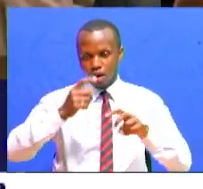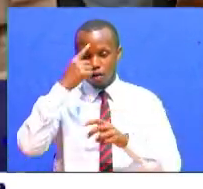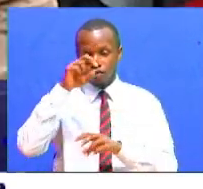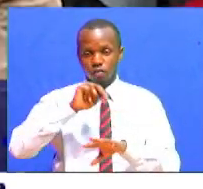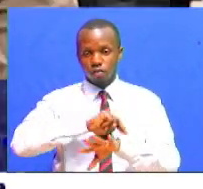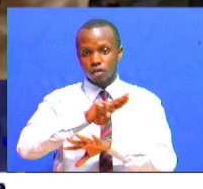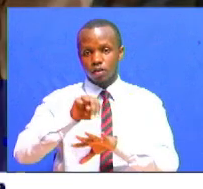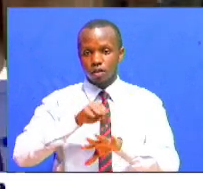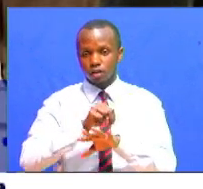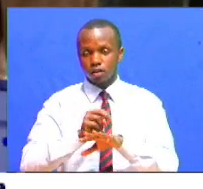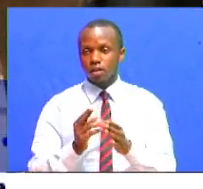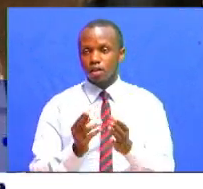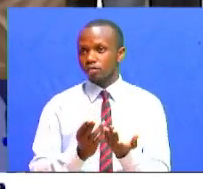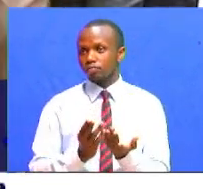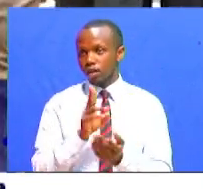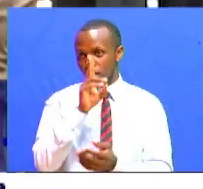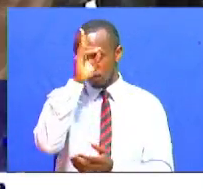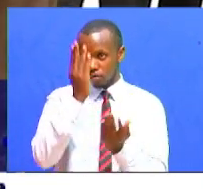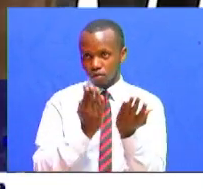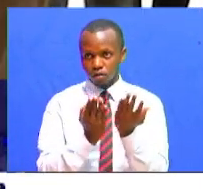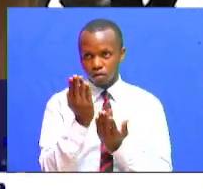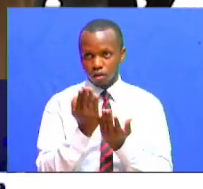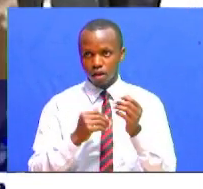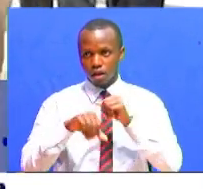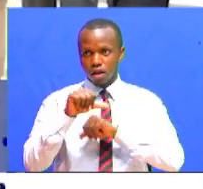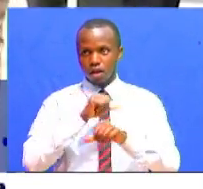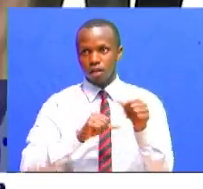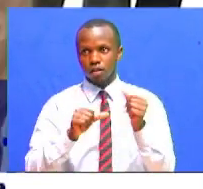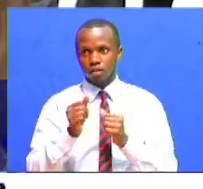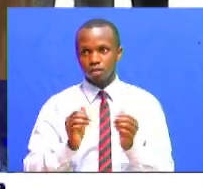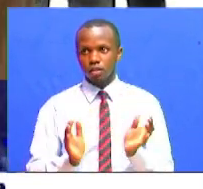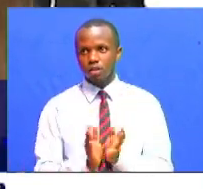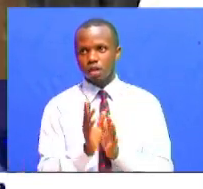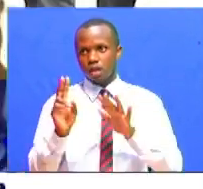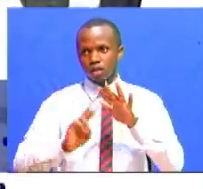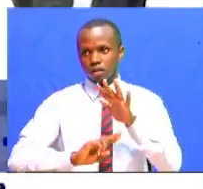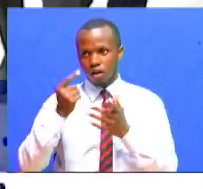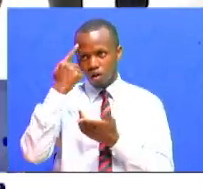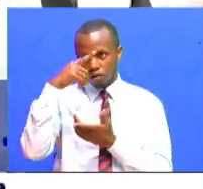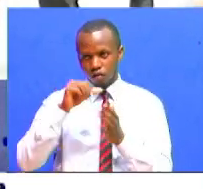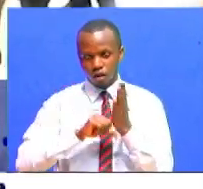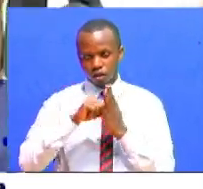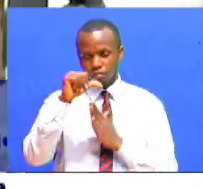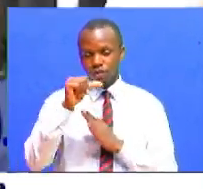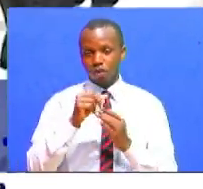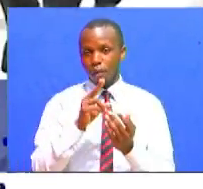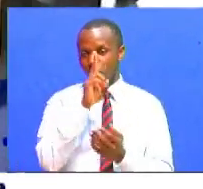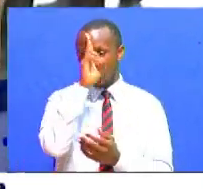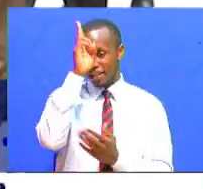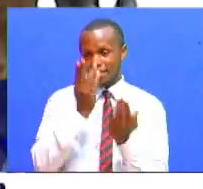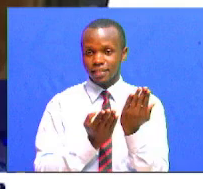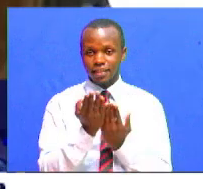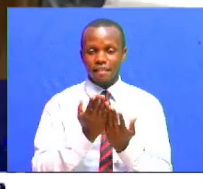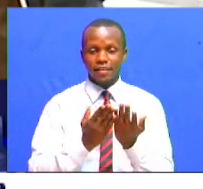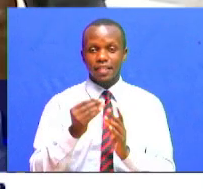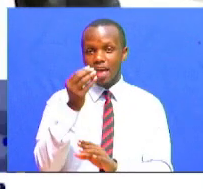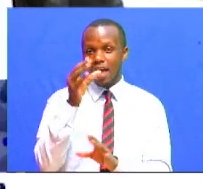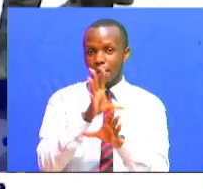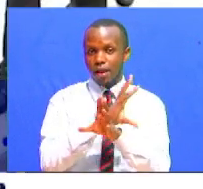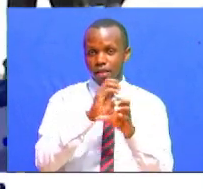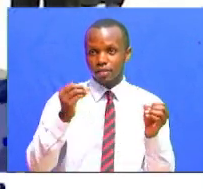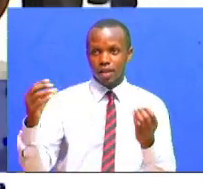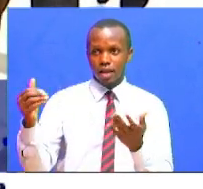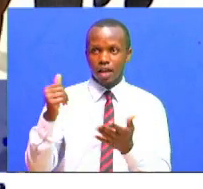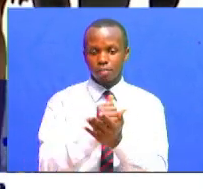and James Kamau as the Acting Deputy Inspector General of the Administration Police Service. The President has appointed